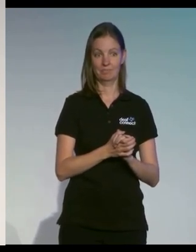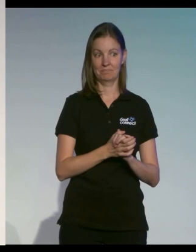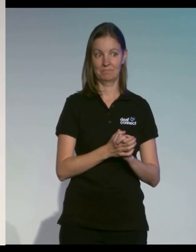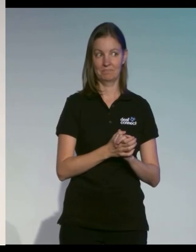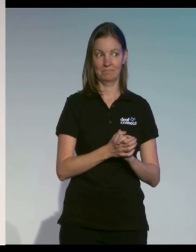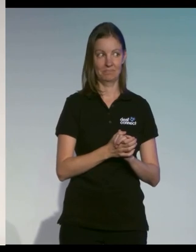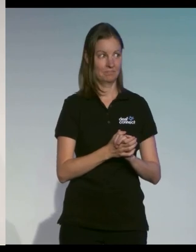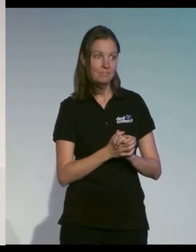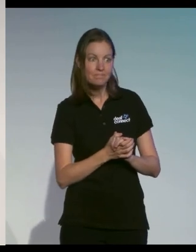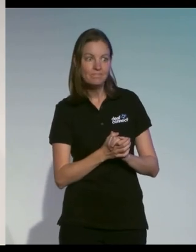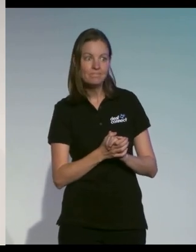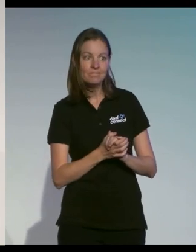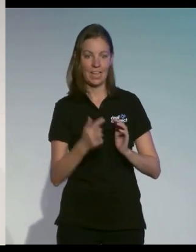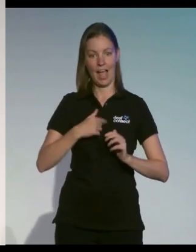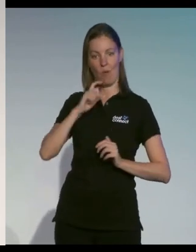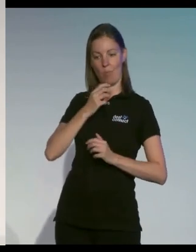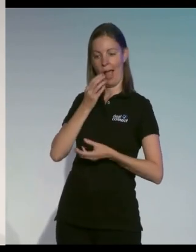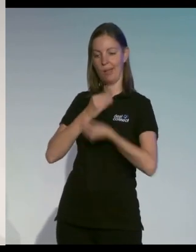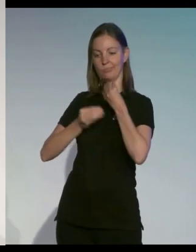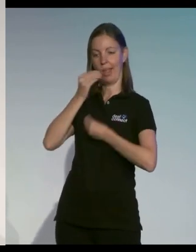Okay, I'm going to be eating a lot of chocolate tonight.